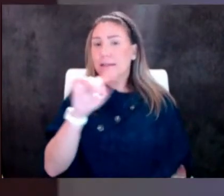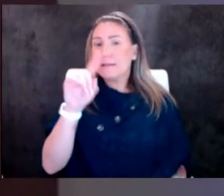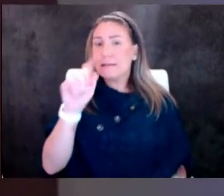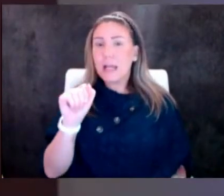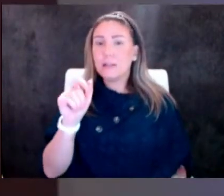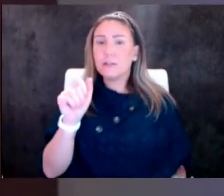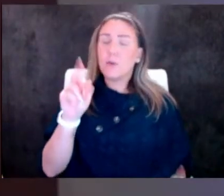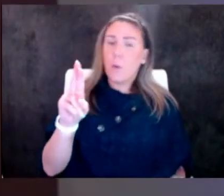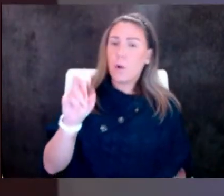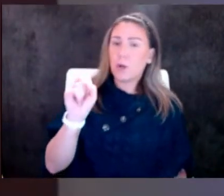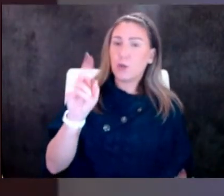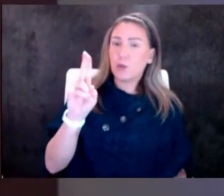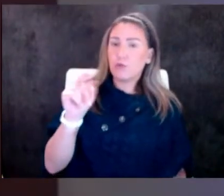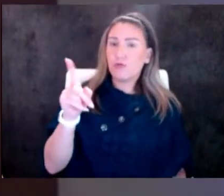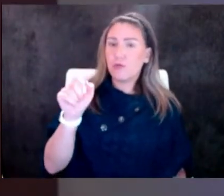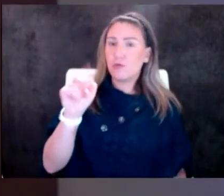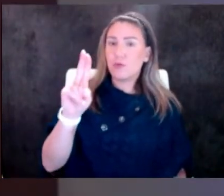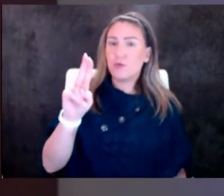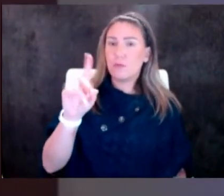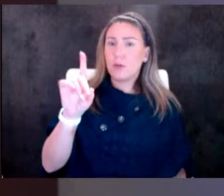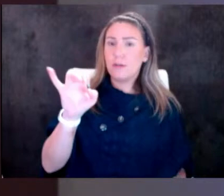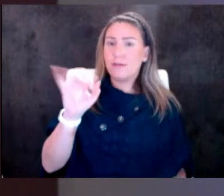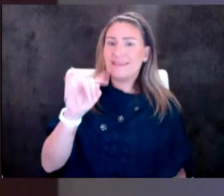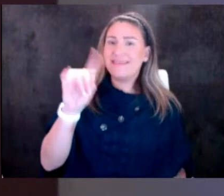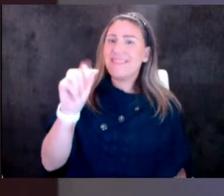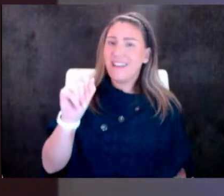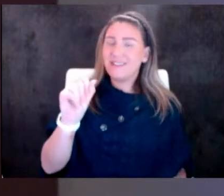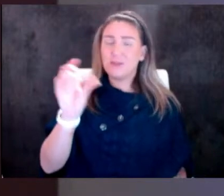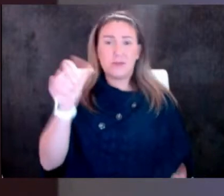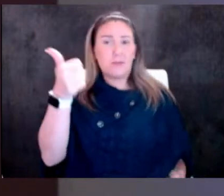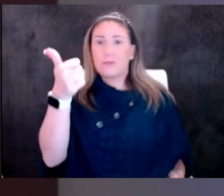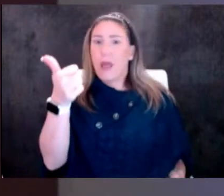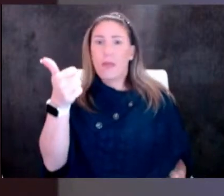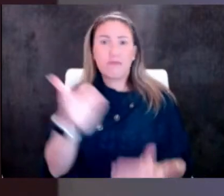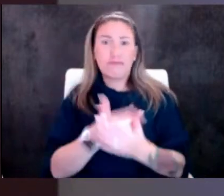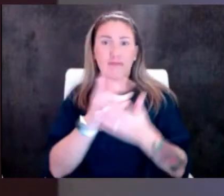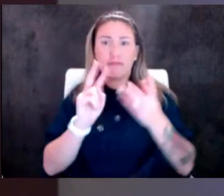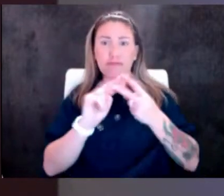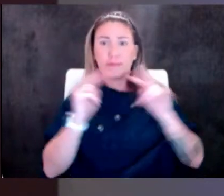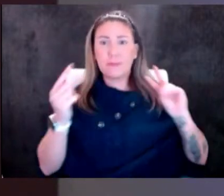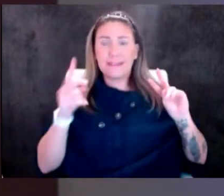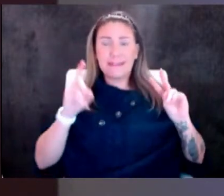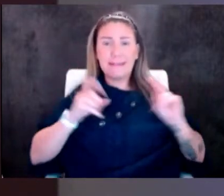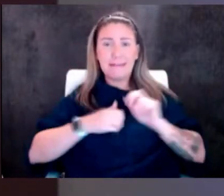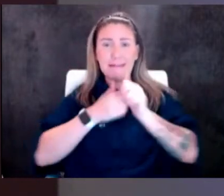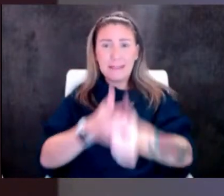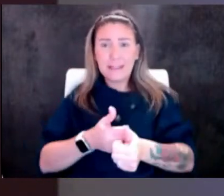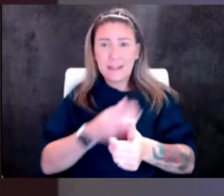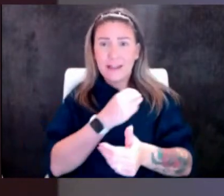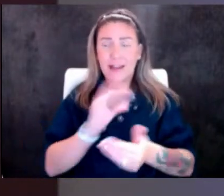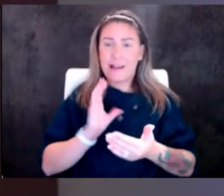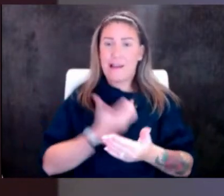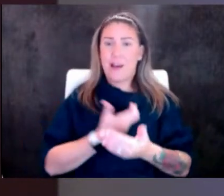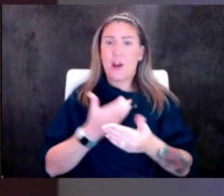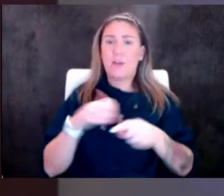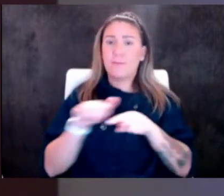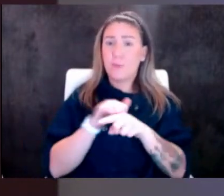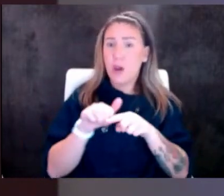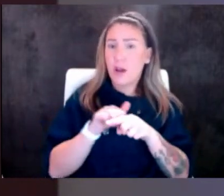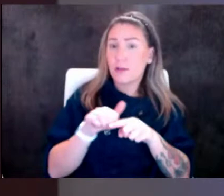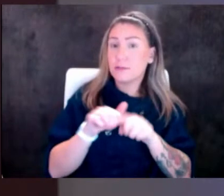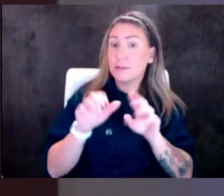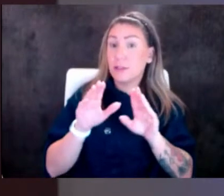So, we just gotta keep on track on this. And really, now in our practice, and at Children's,